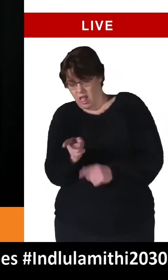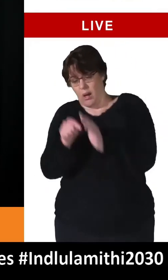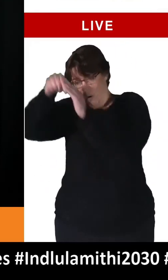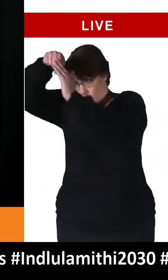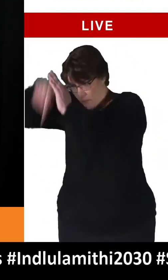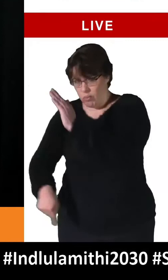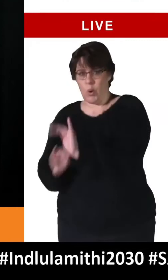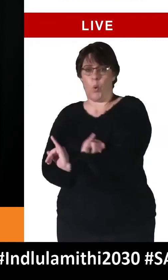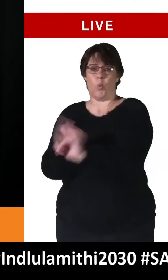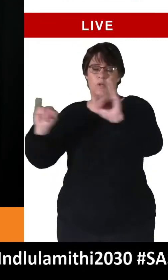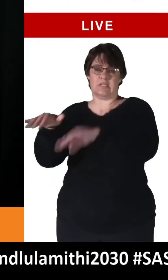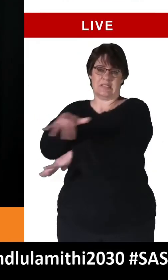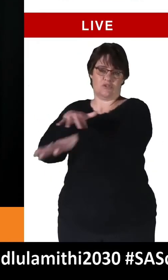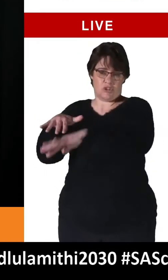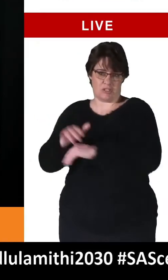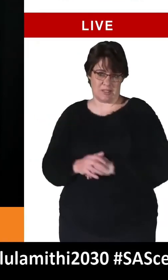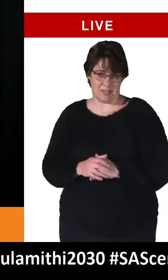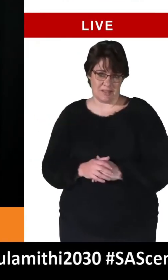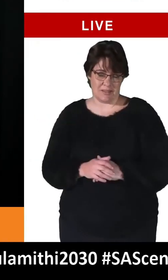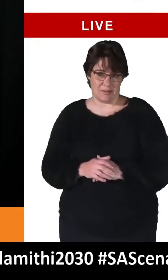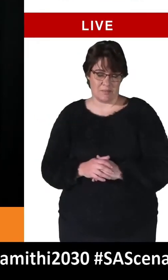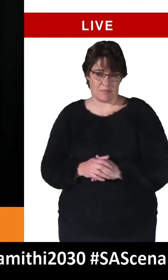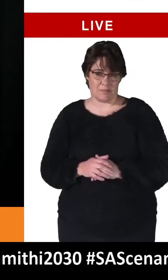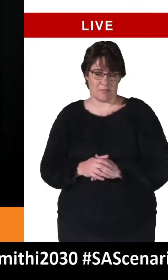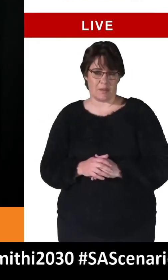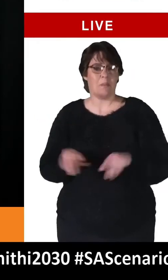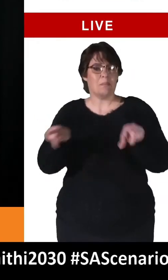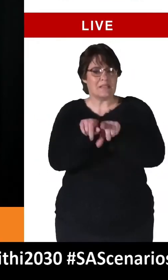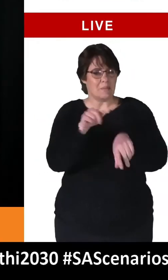into Ntwena. But I'm also saying that